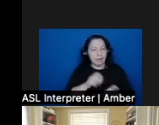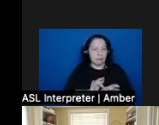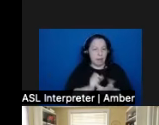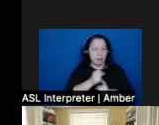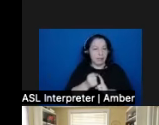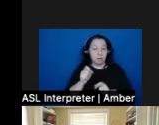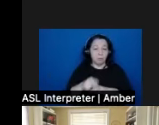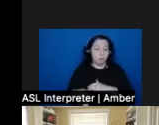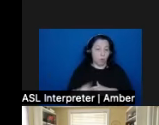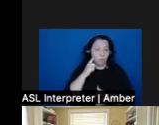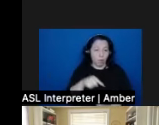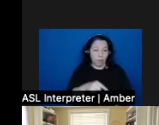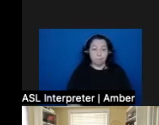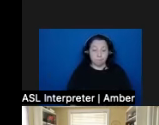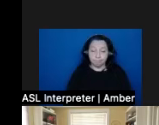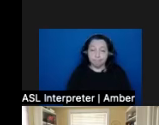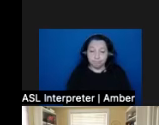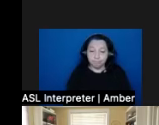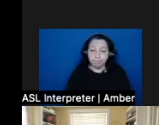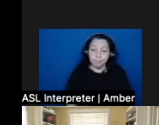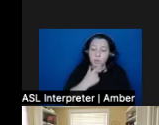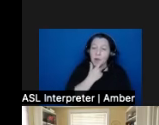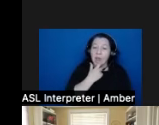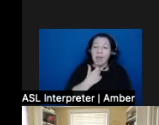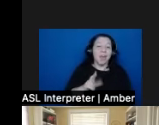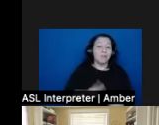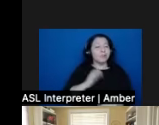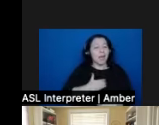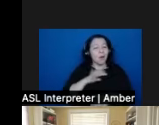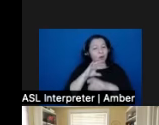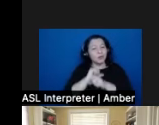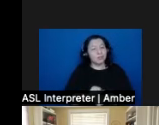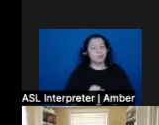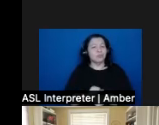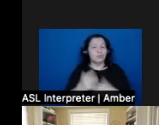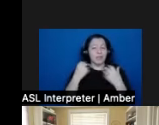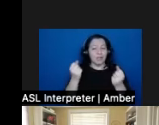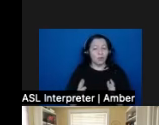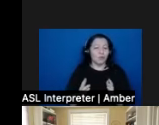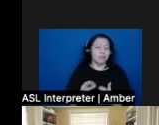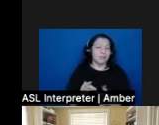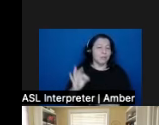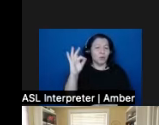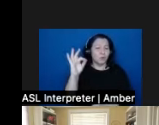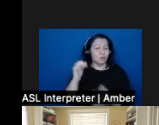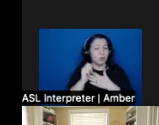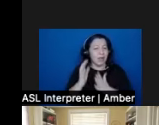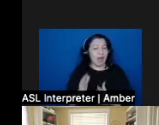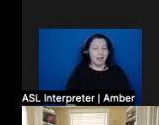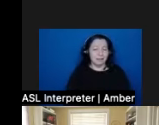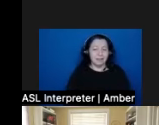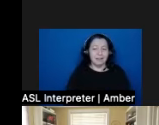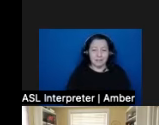to. And then, of course, our traditional healers and spiritual guides. And I think we have